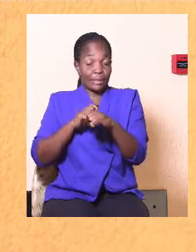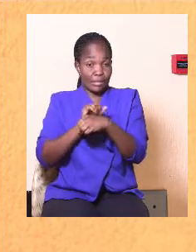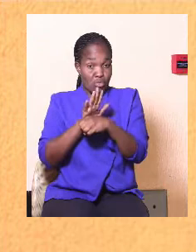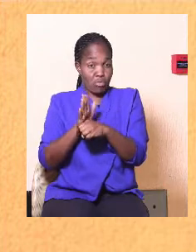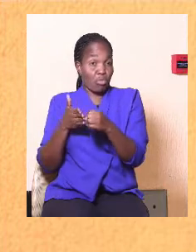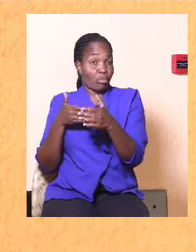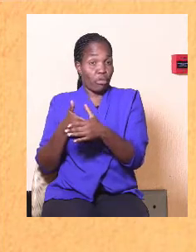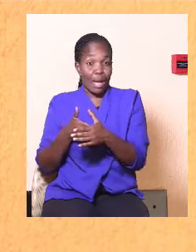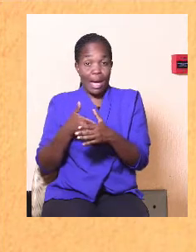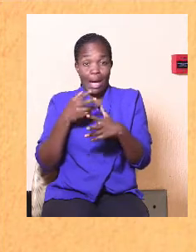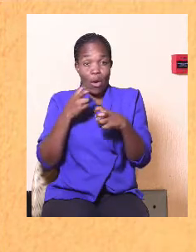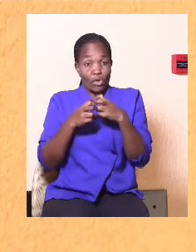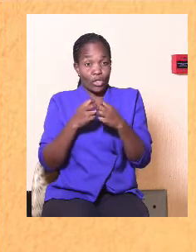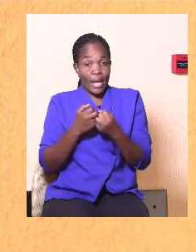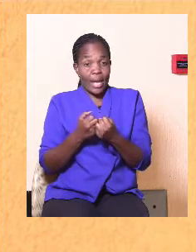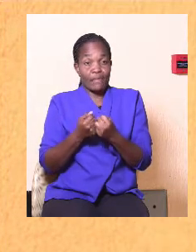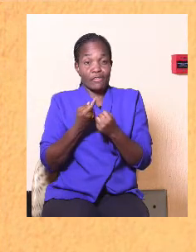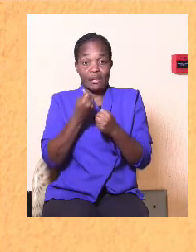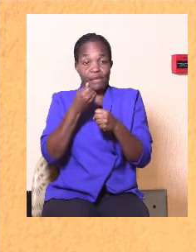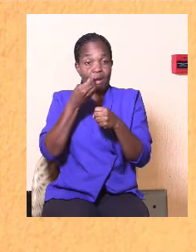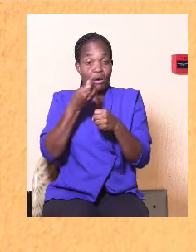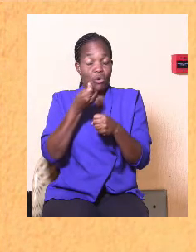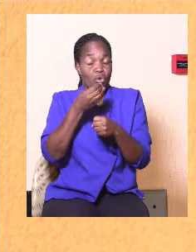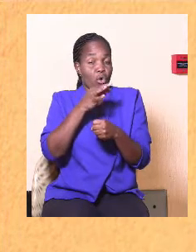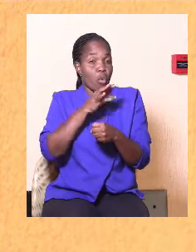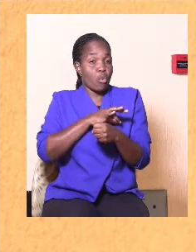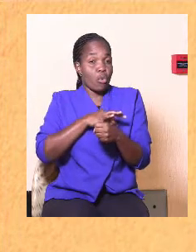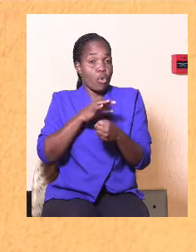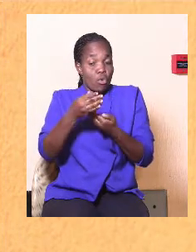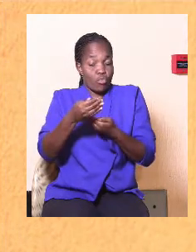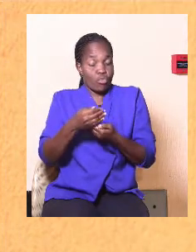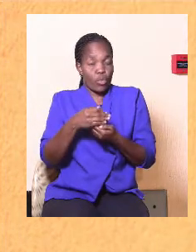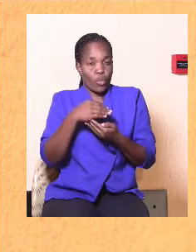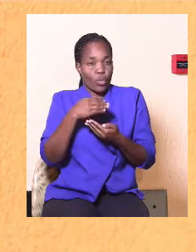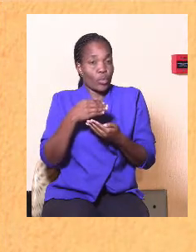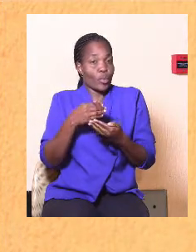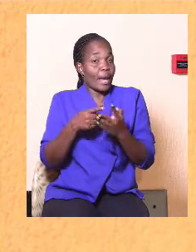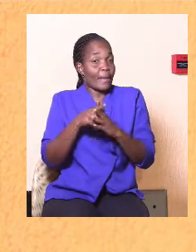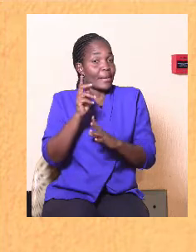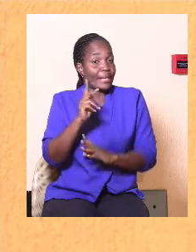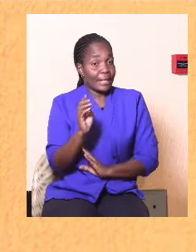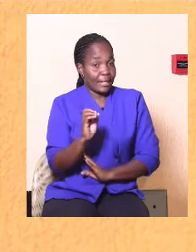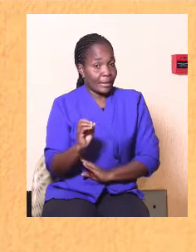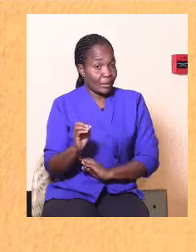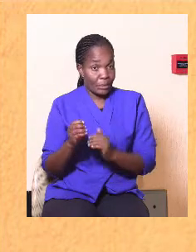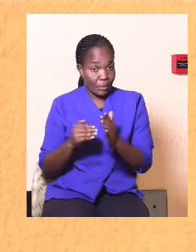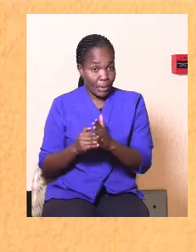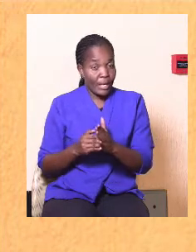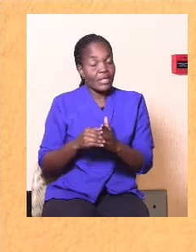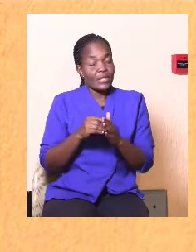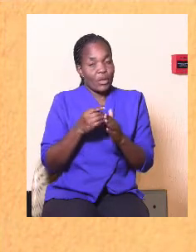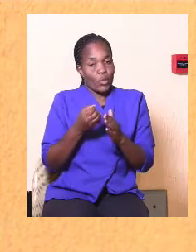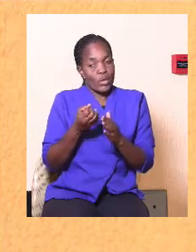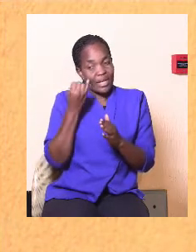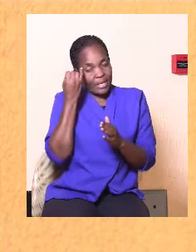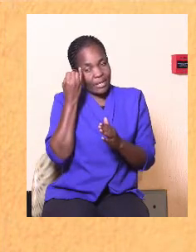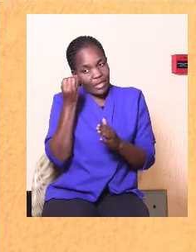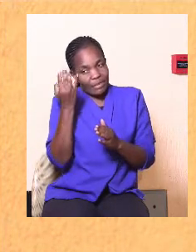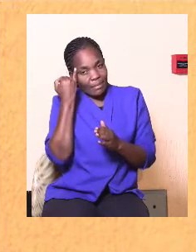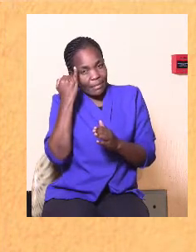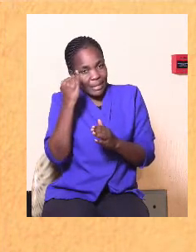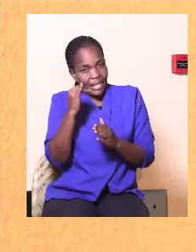go to banks and borrow from banks. But specifically, we also propose a wage